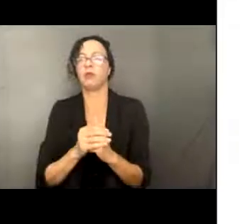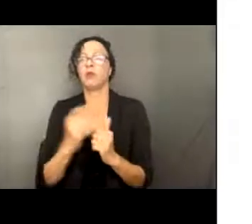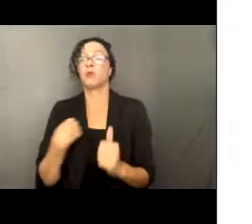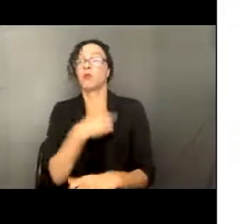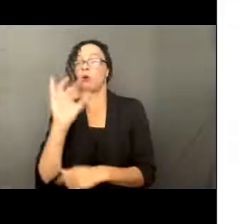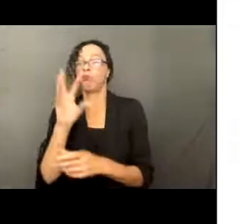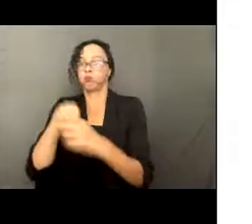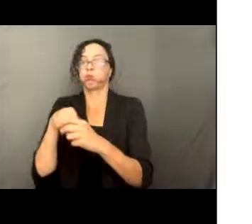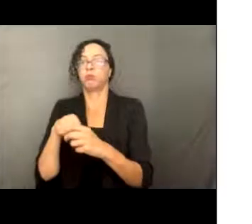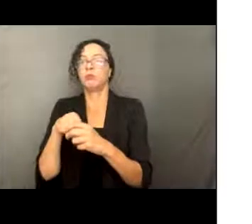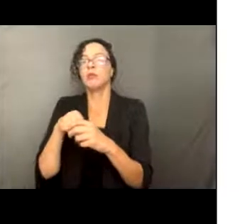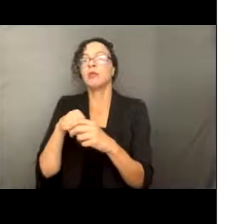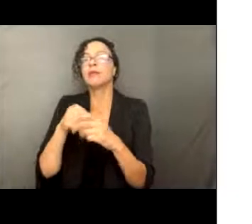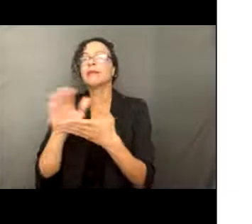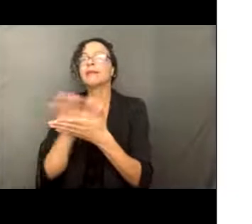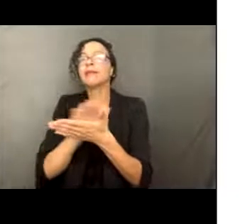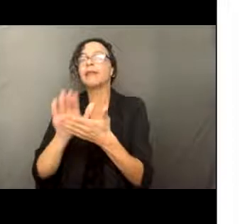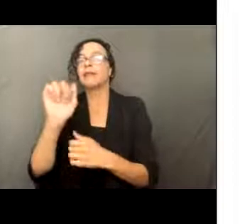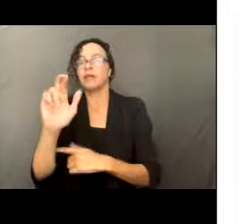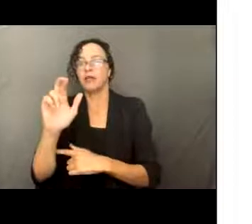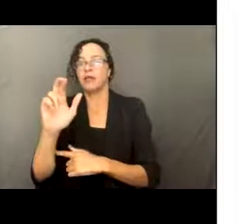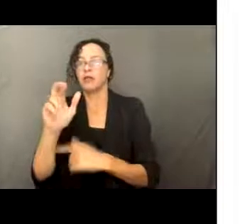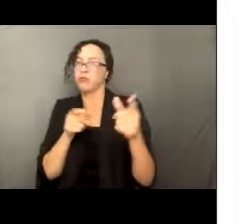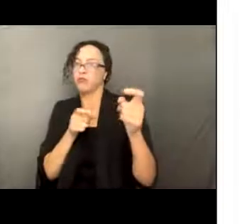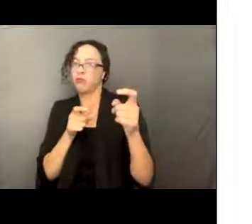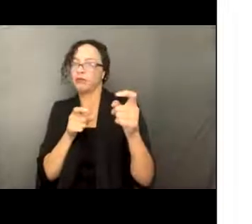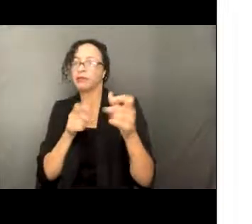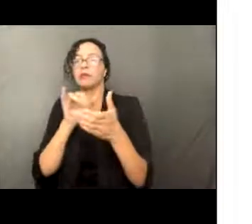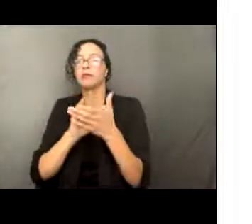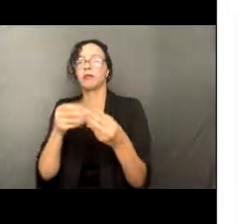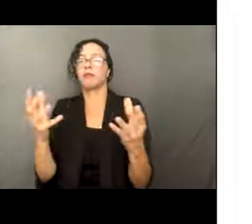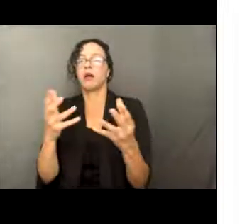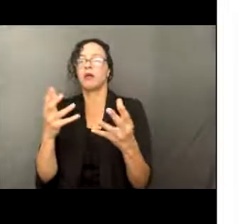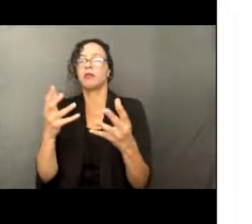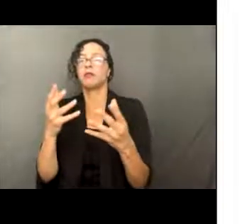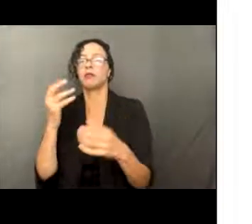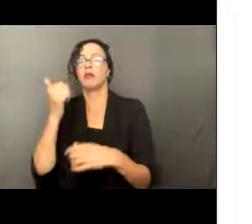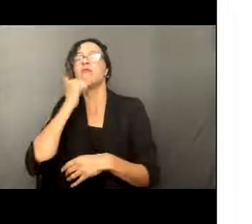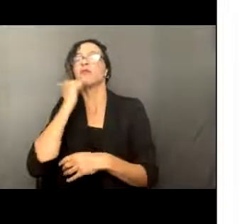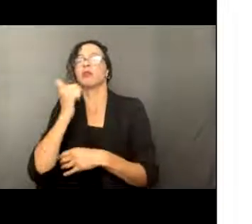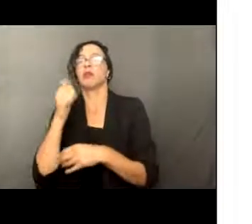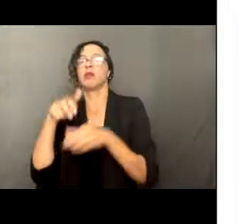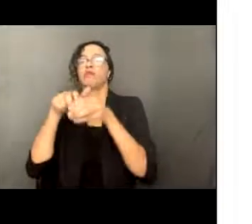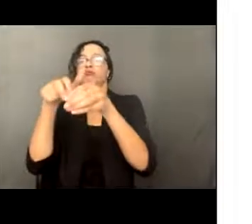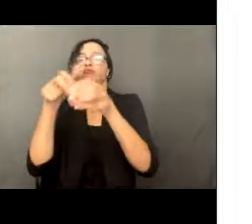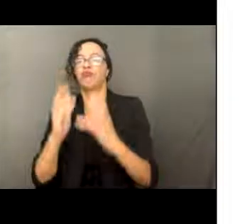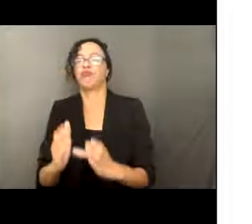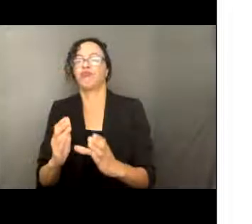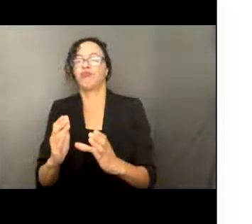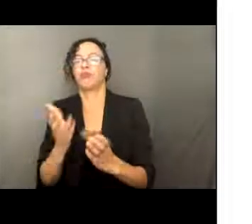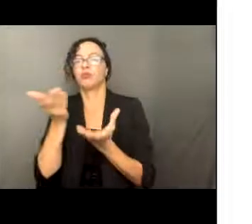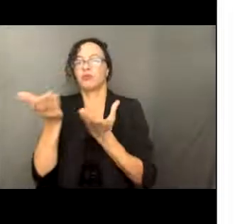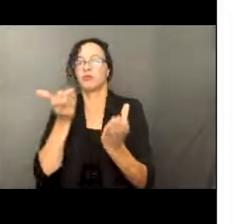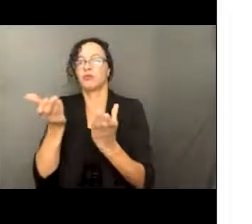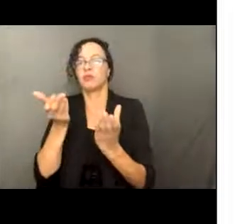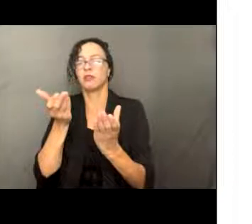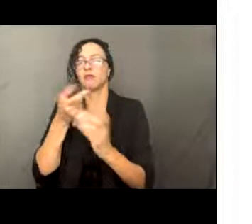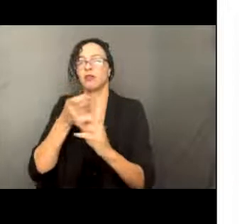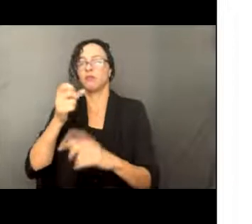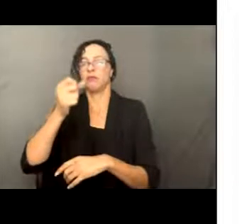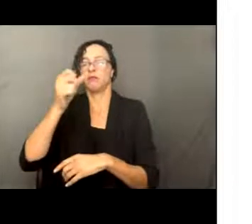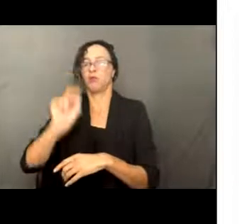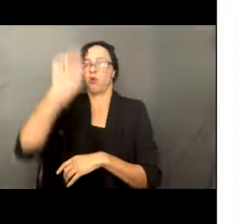Air Express, which provides commuter service from the north part of our county to the south coast in this area.